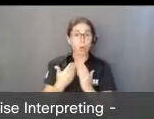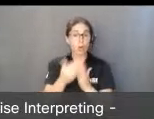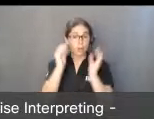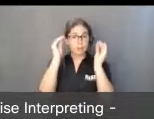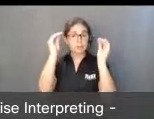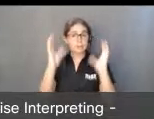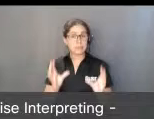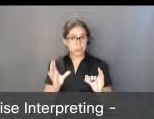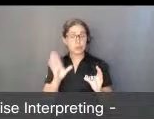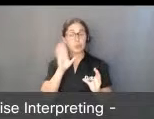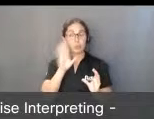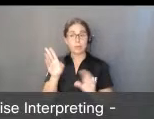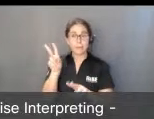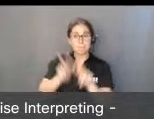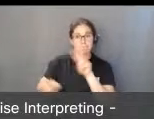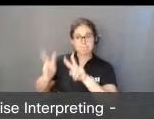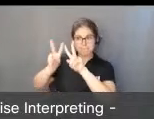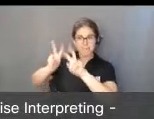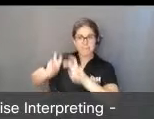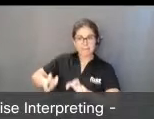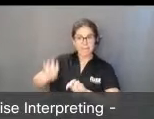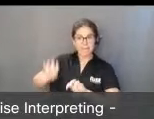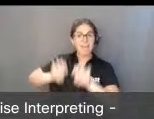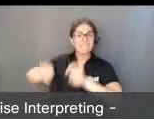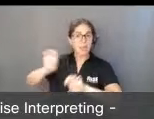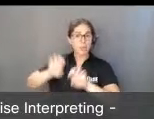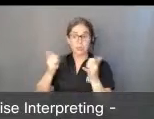will be evaluated this year